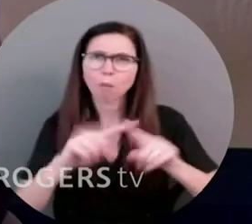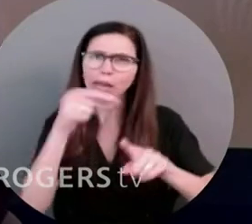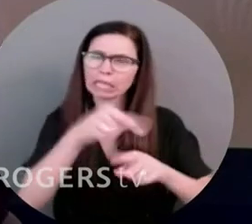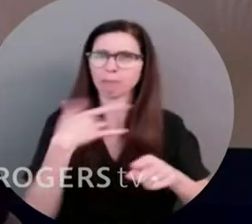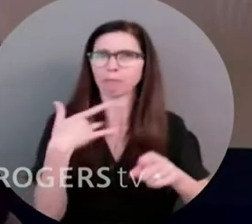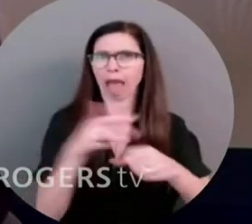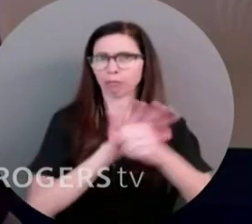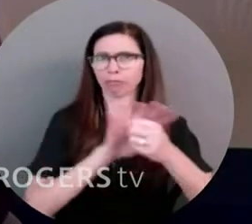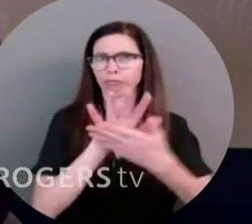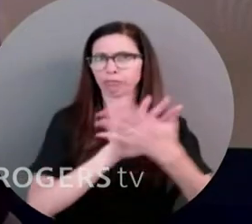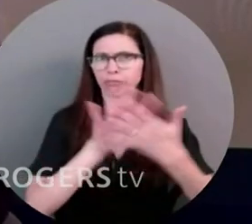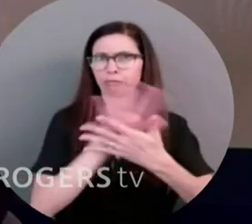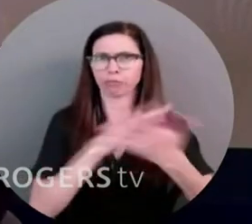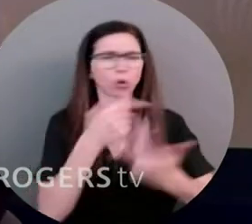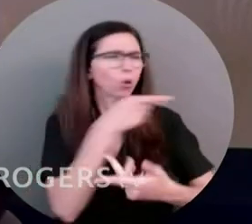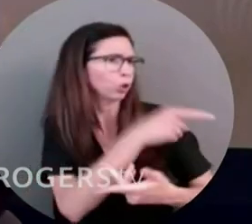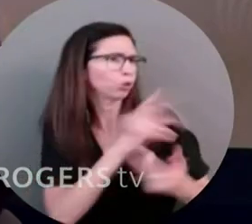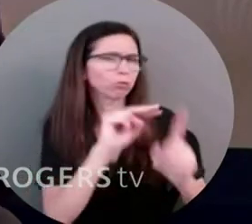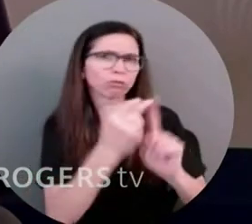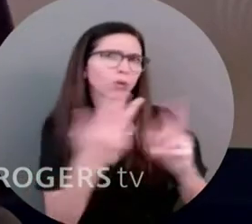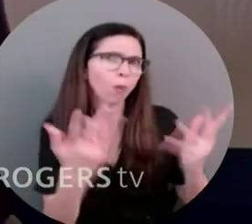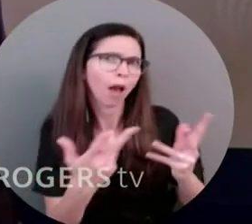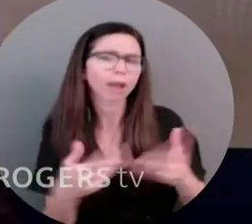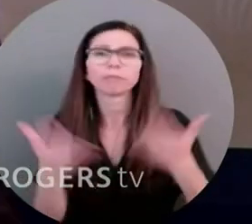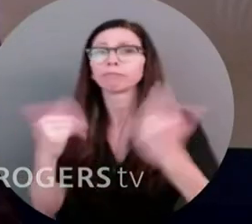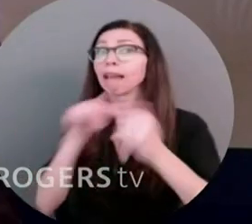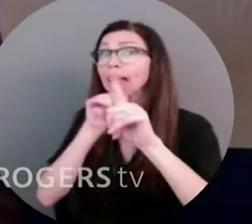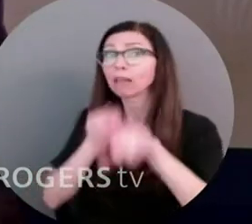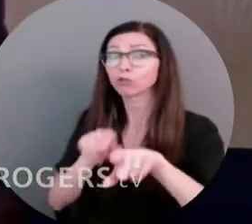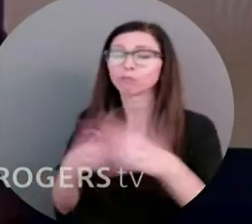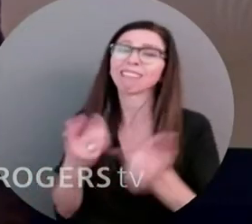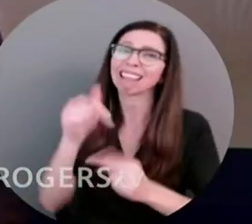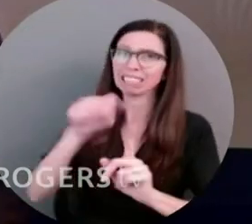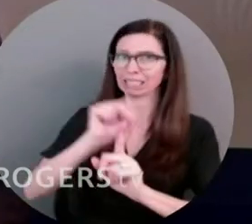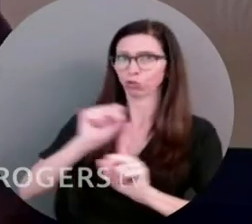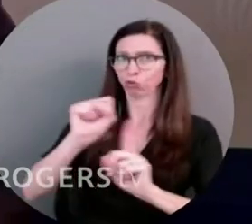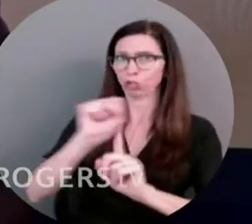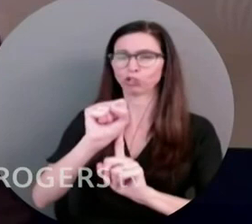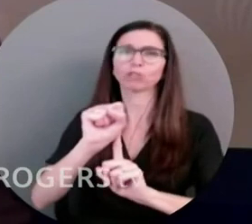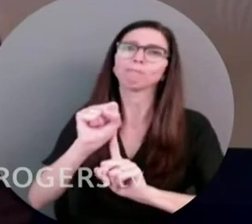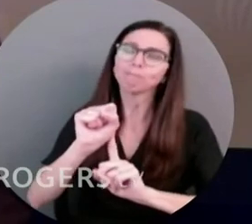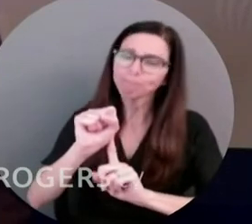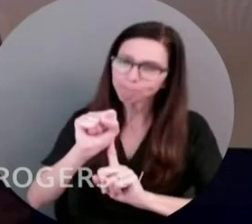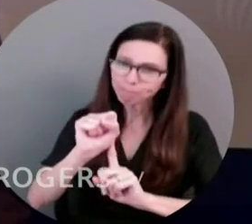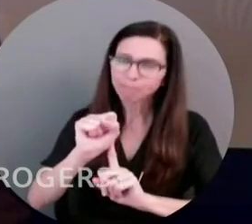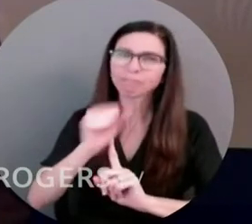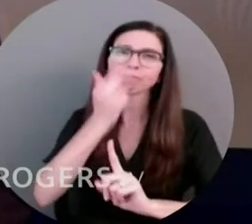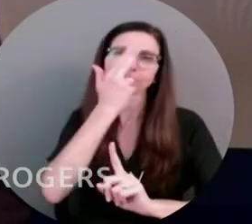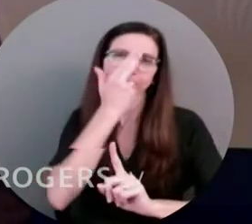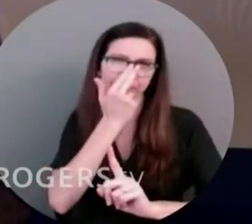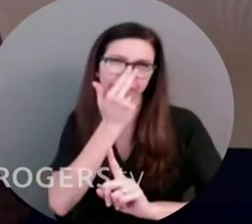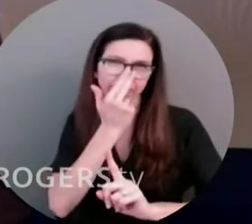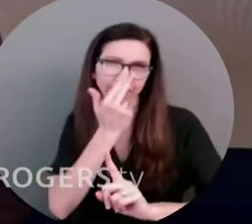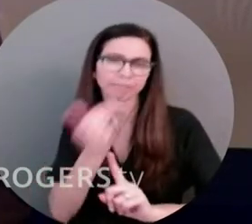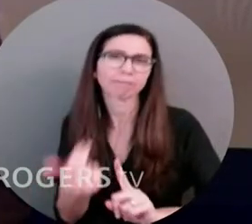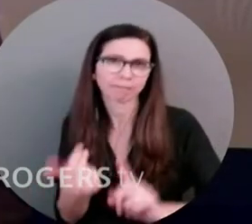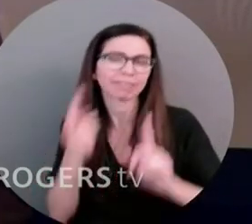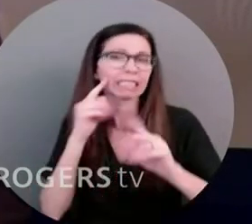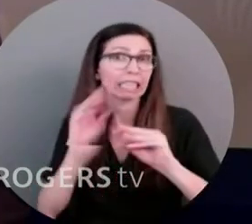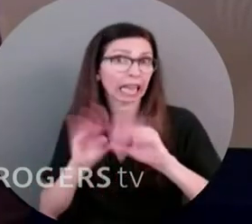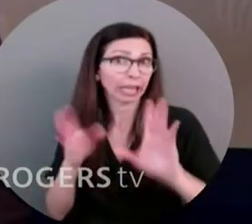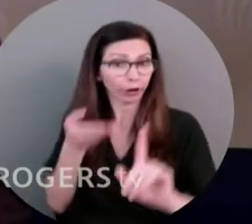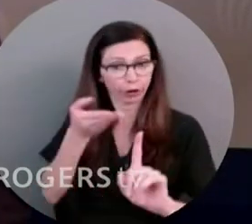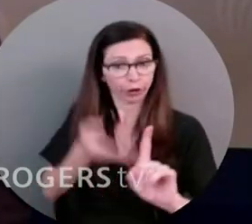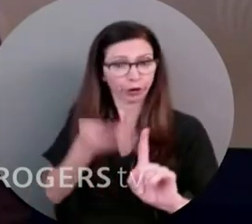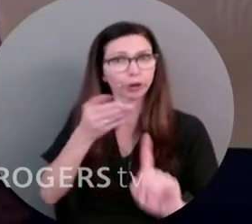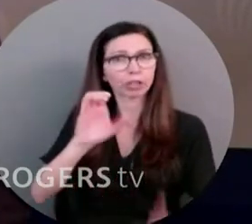Well, it's a situation which is a bit strange. It's clear that Mr. Shirelli has no